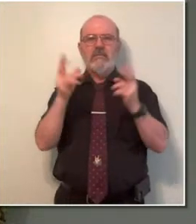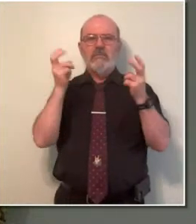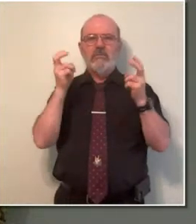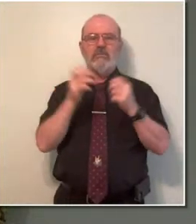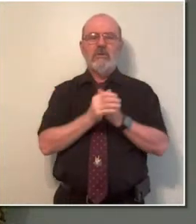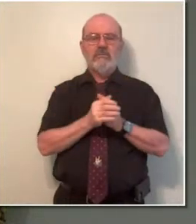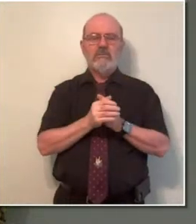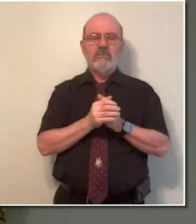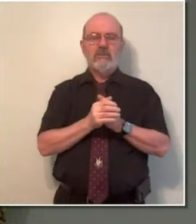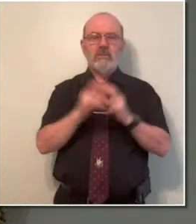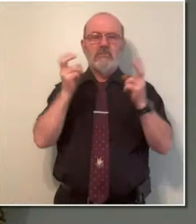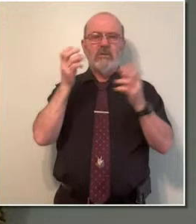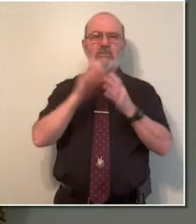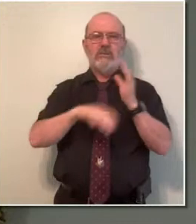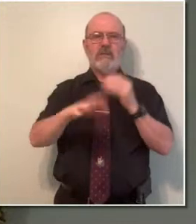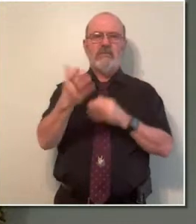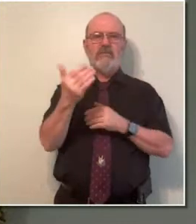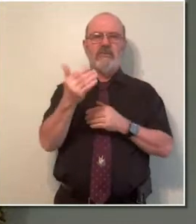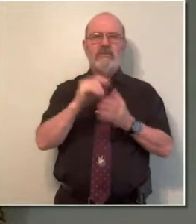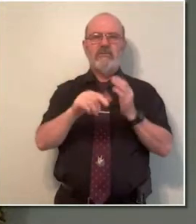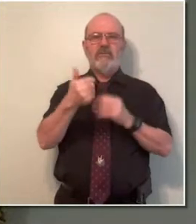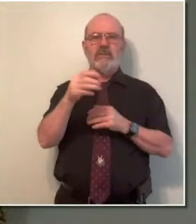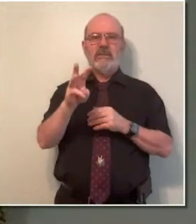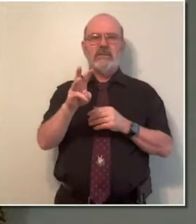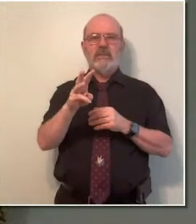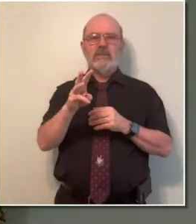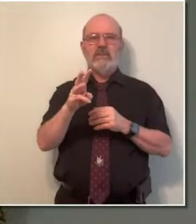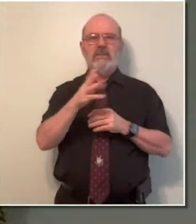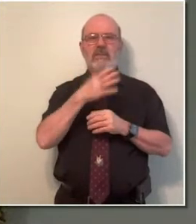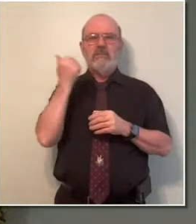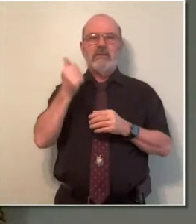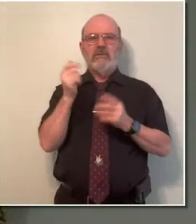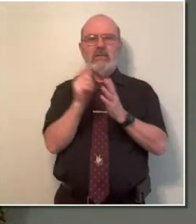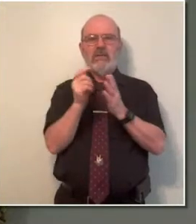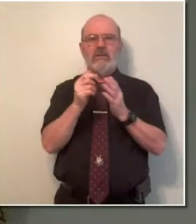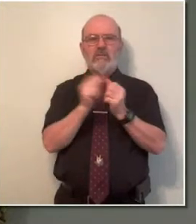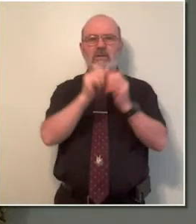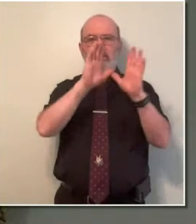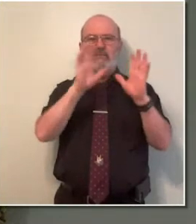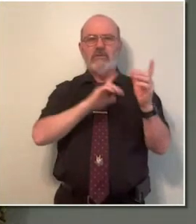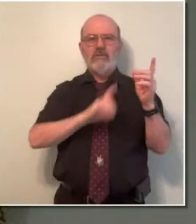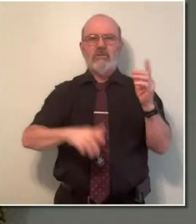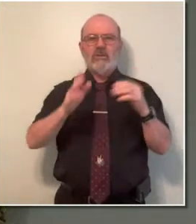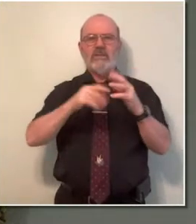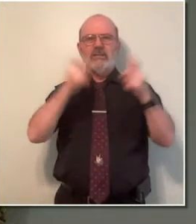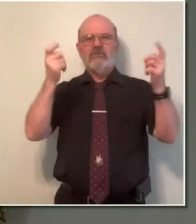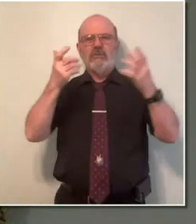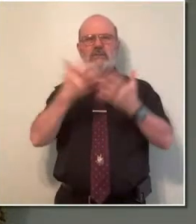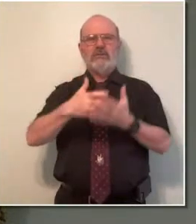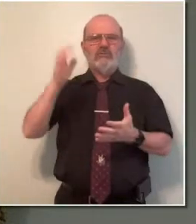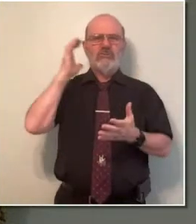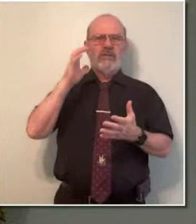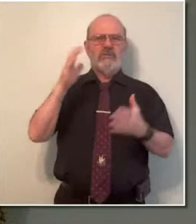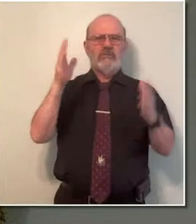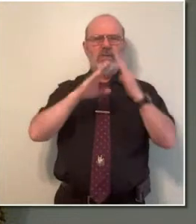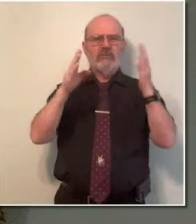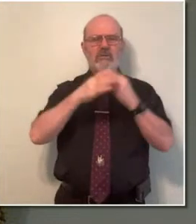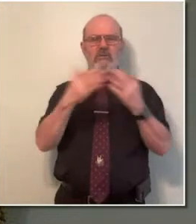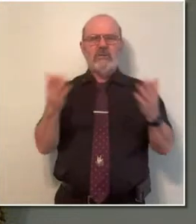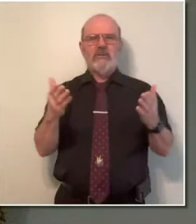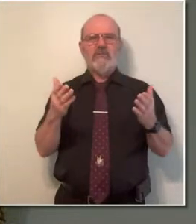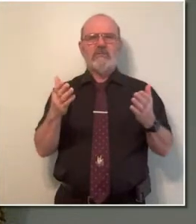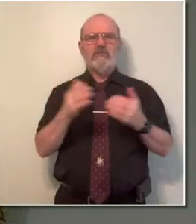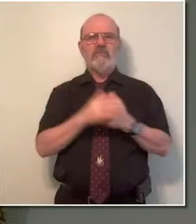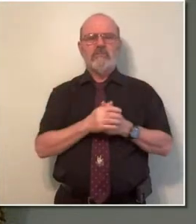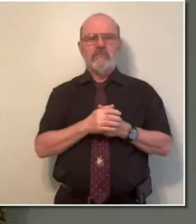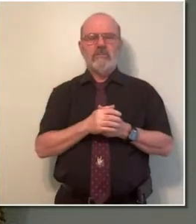you. Proverbs chapter 15 and verse 16. Better is a little with the fear of the Lord than great treasure and trouble therewith. Isn't that wise? That's a